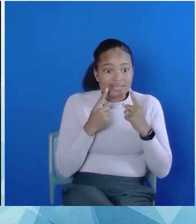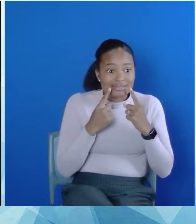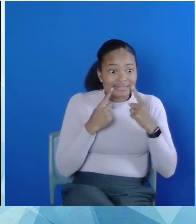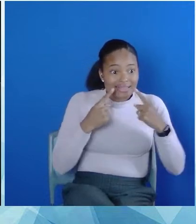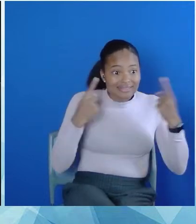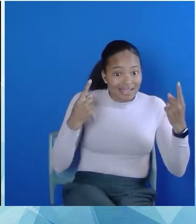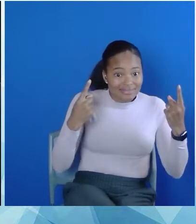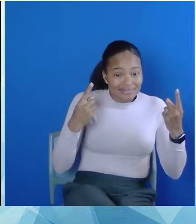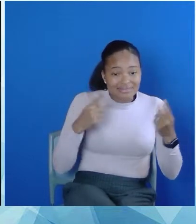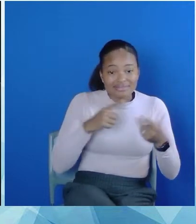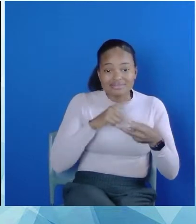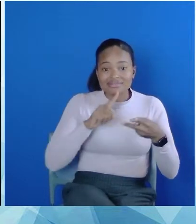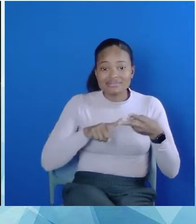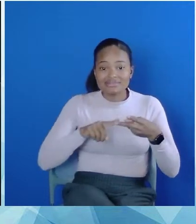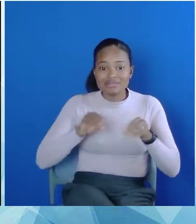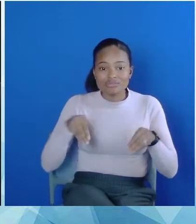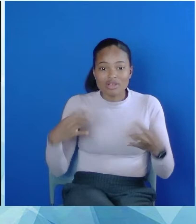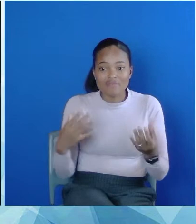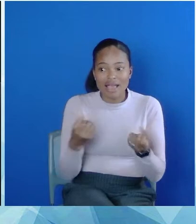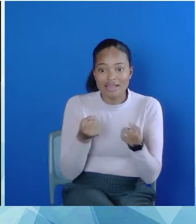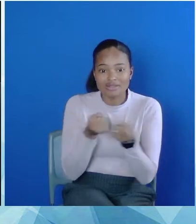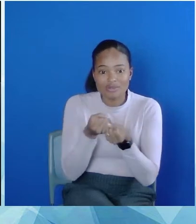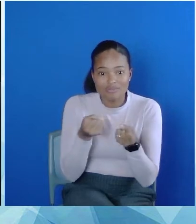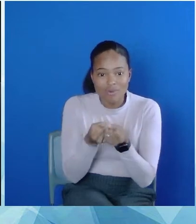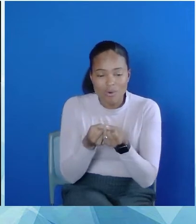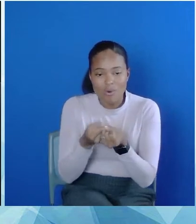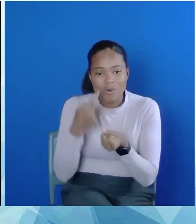education support and services to students,